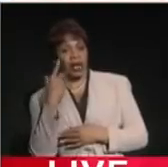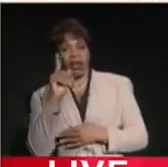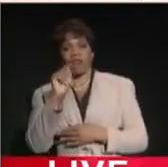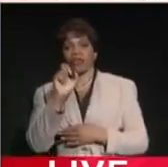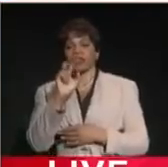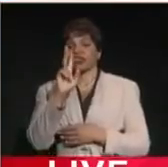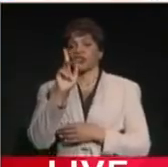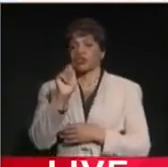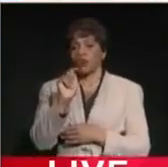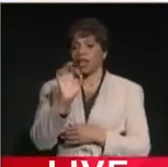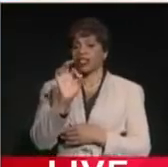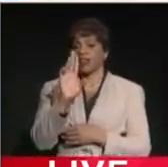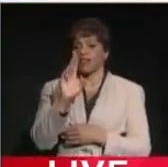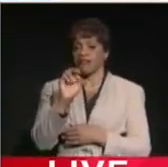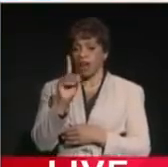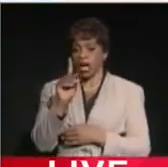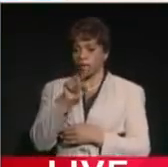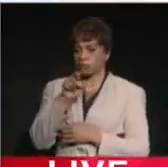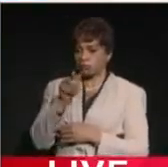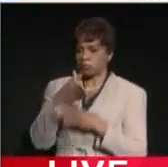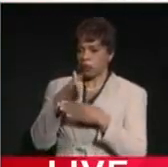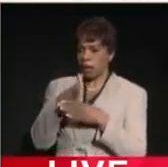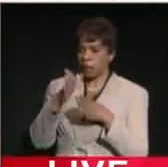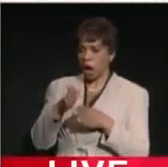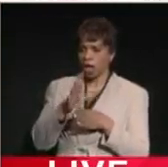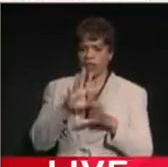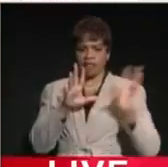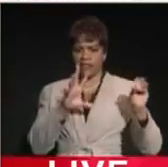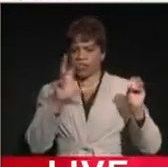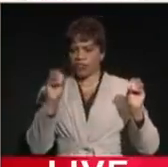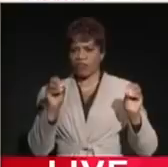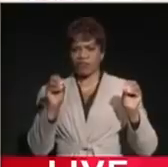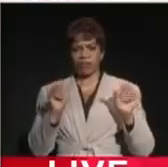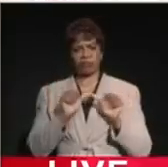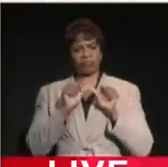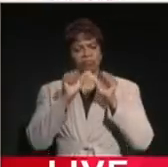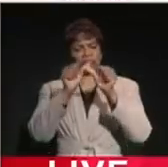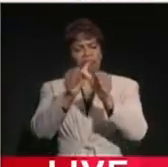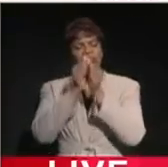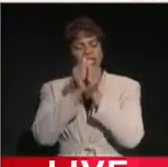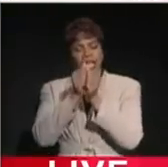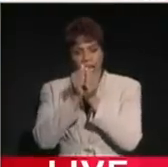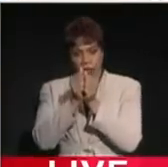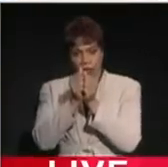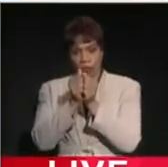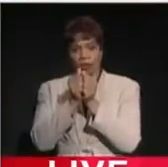partner 50-50 every step of the way. I'm glad you talked about Sheila Oliver.